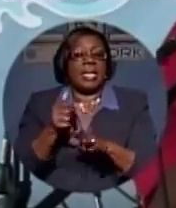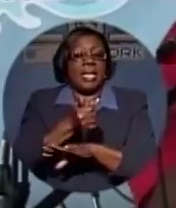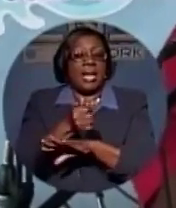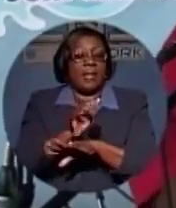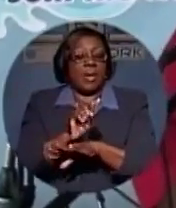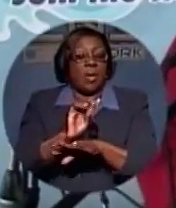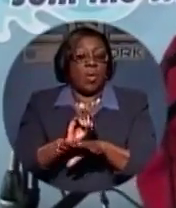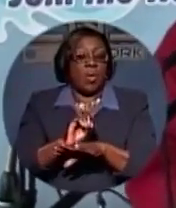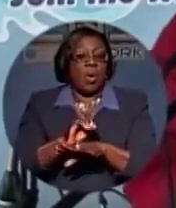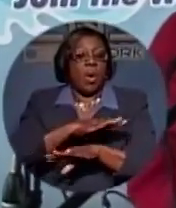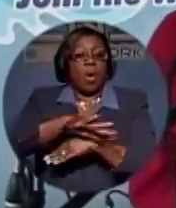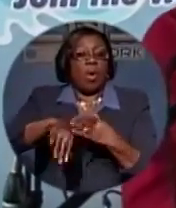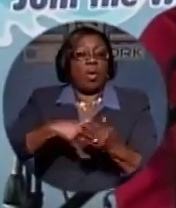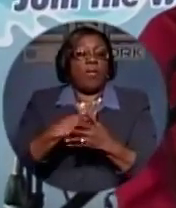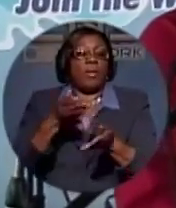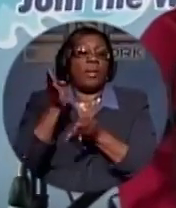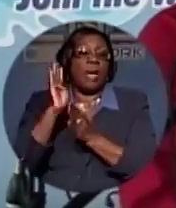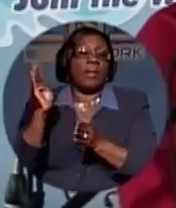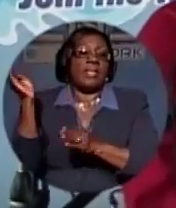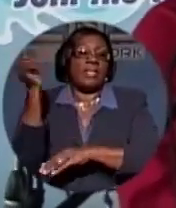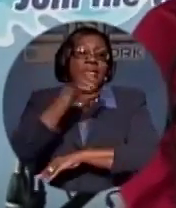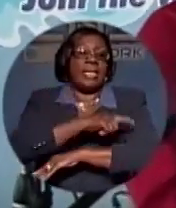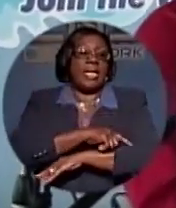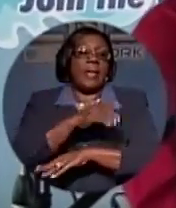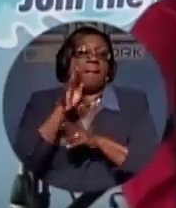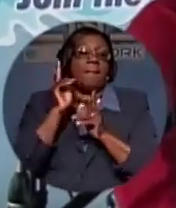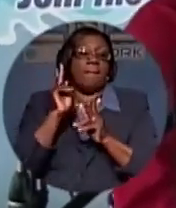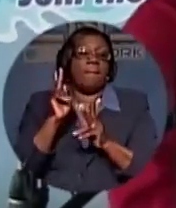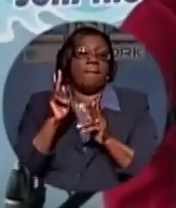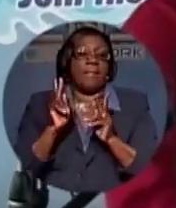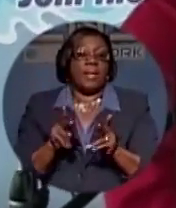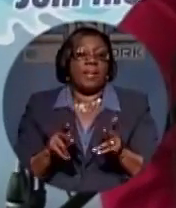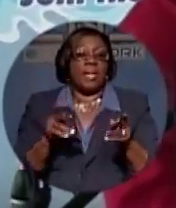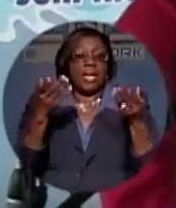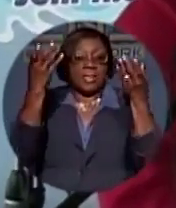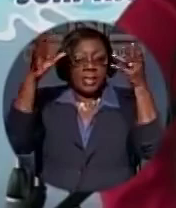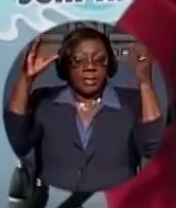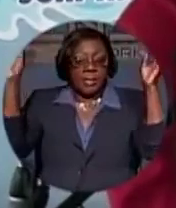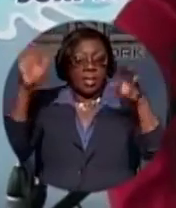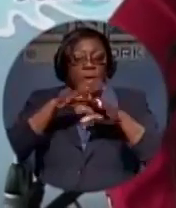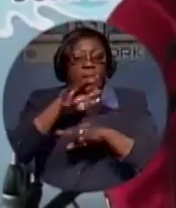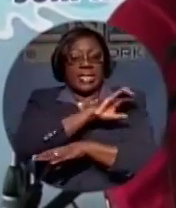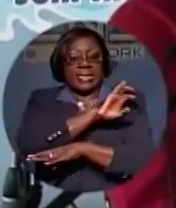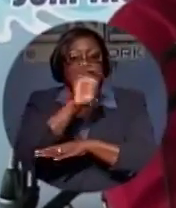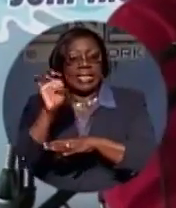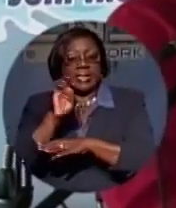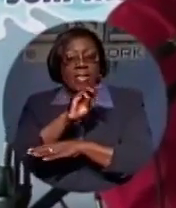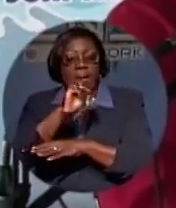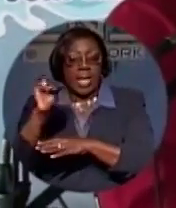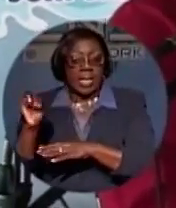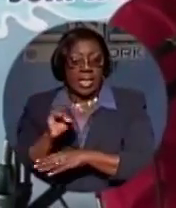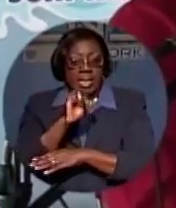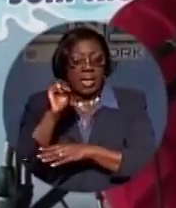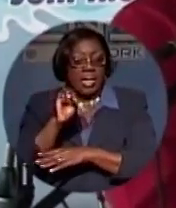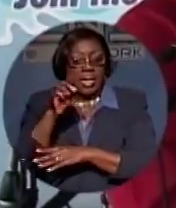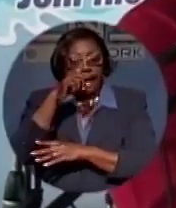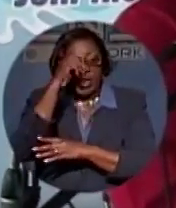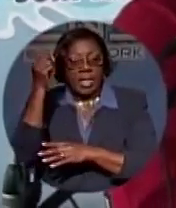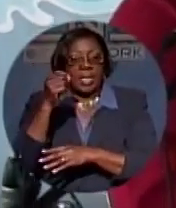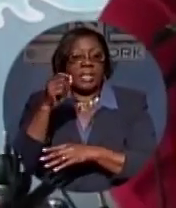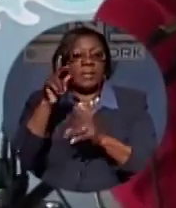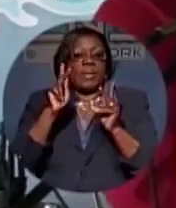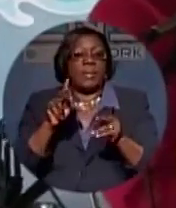over the Bahamas today, people are celebrating on this Easter Monday because all over the Bahamas, people are